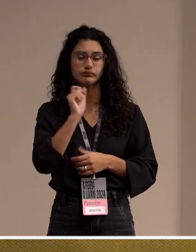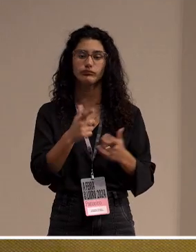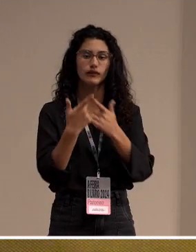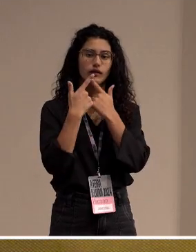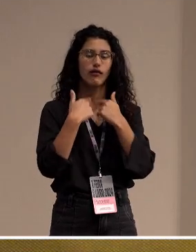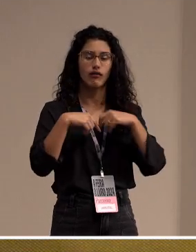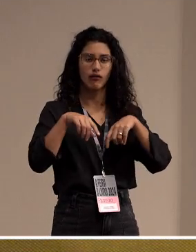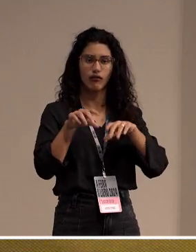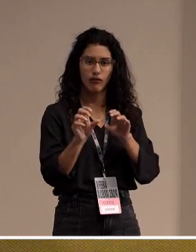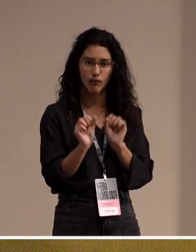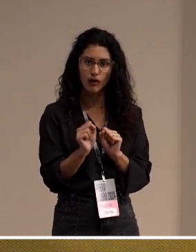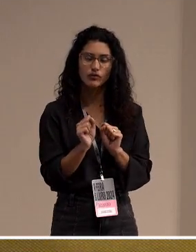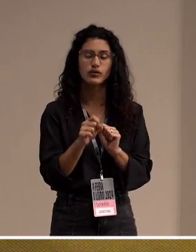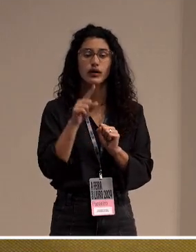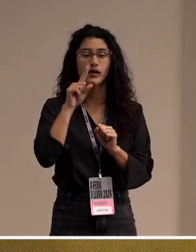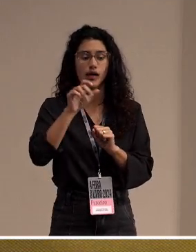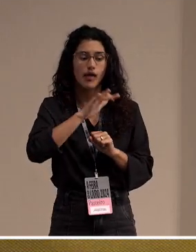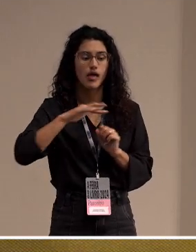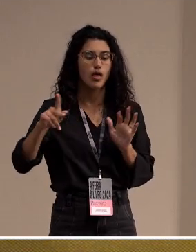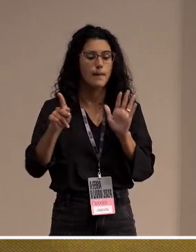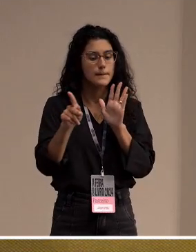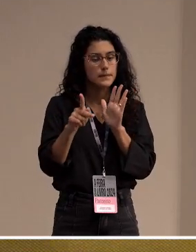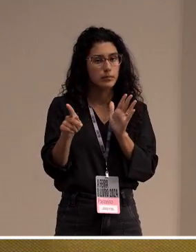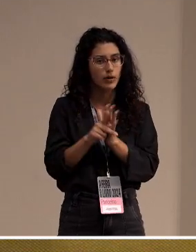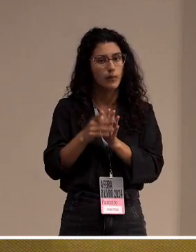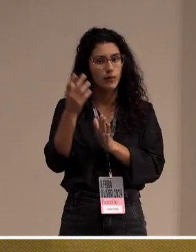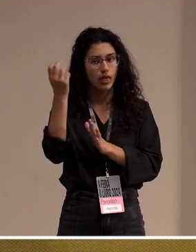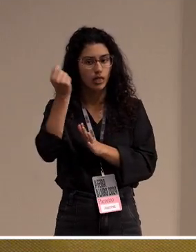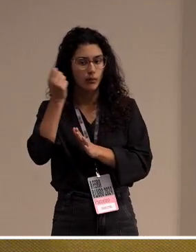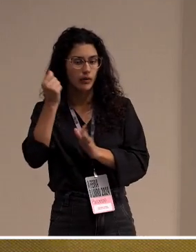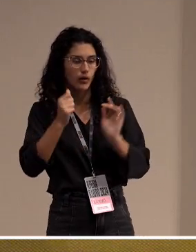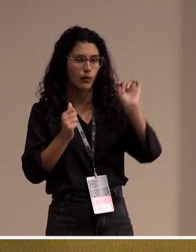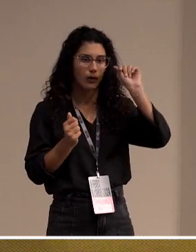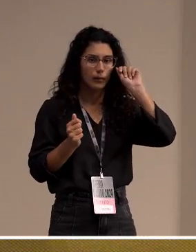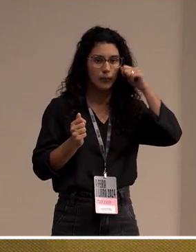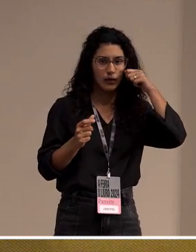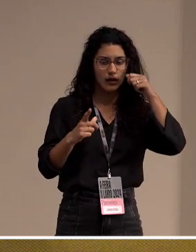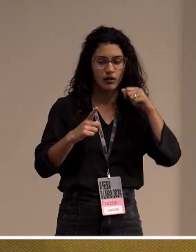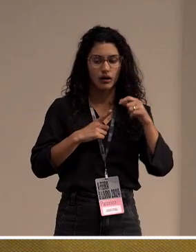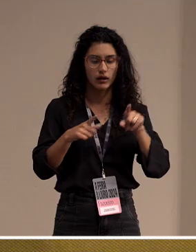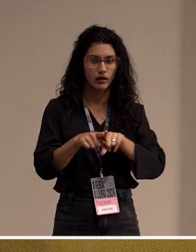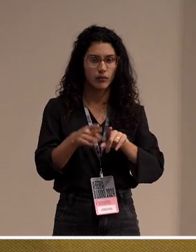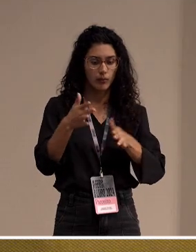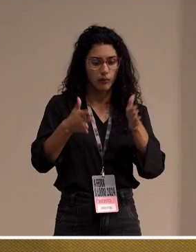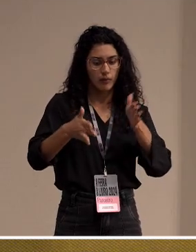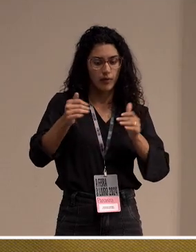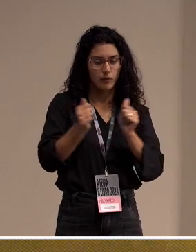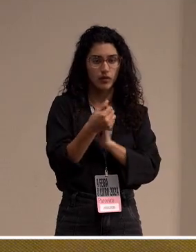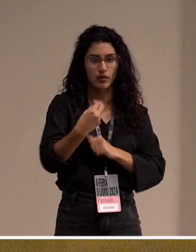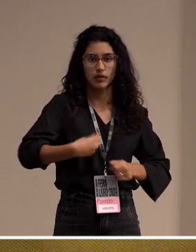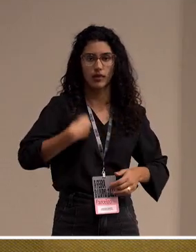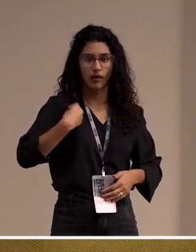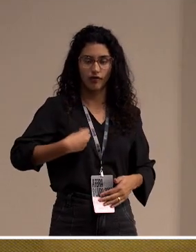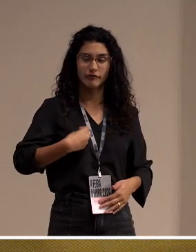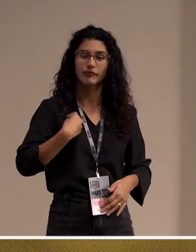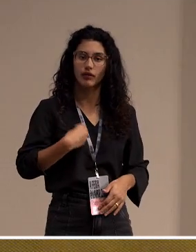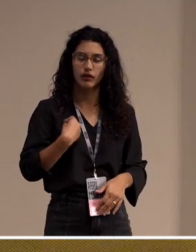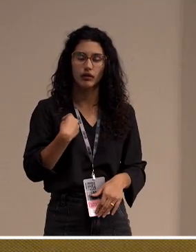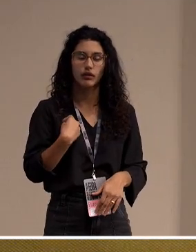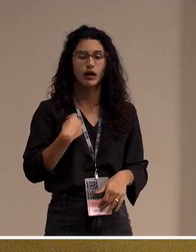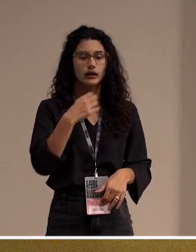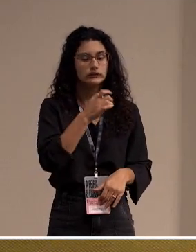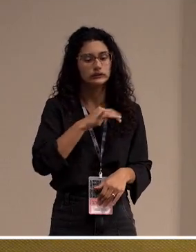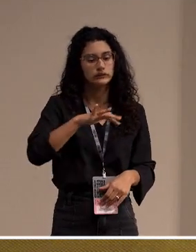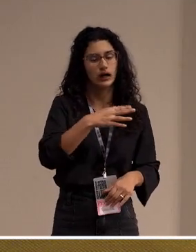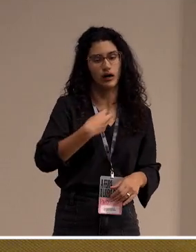was a battlefield between blacks and whites over the nature of reality, right? And so I'm interested